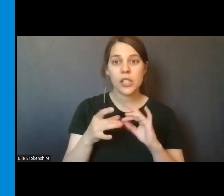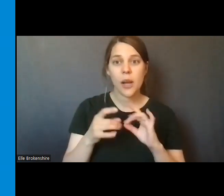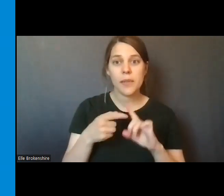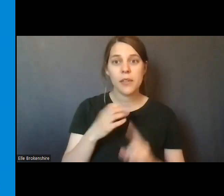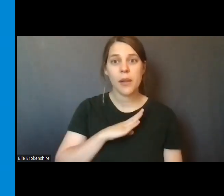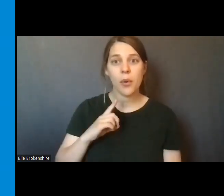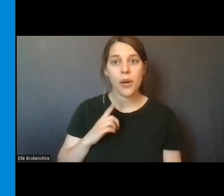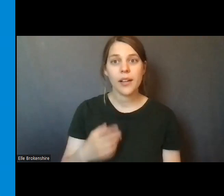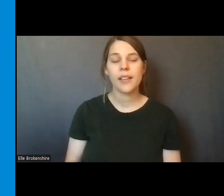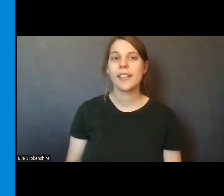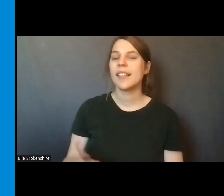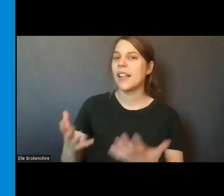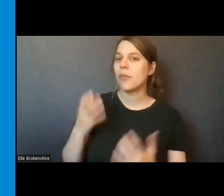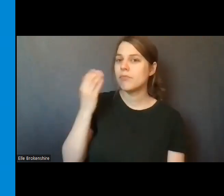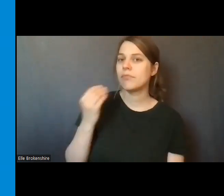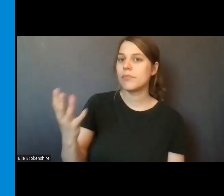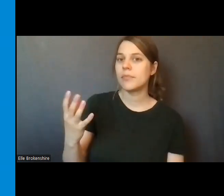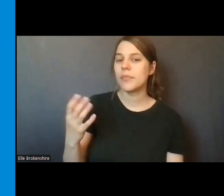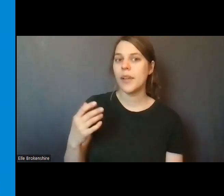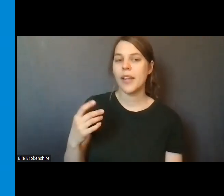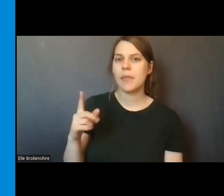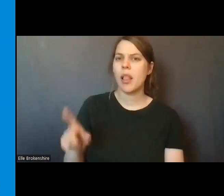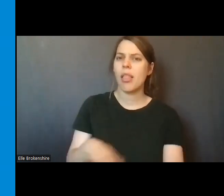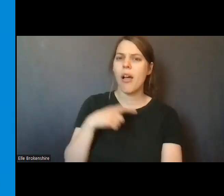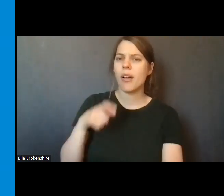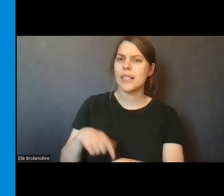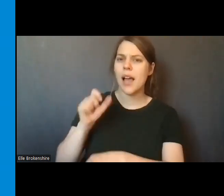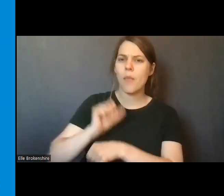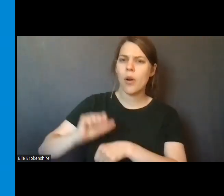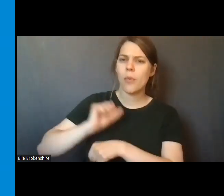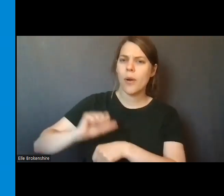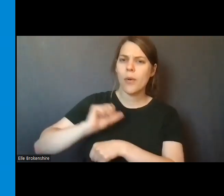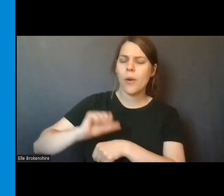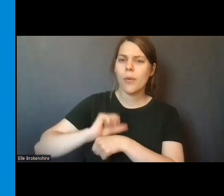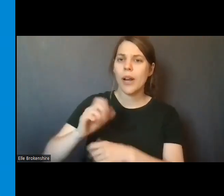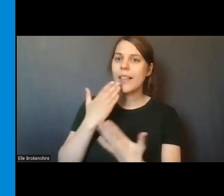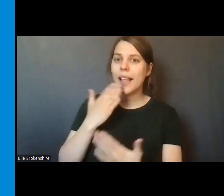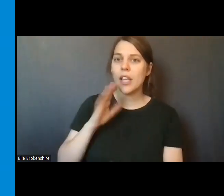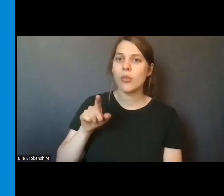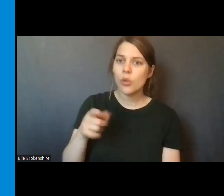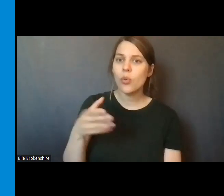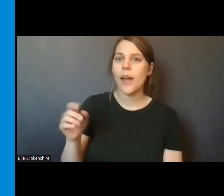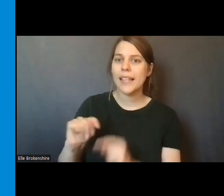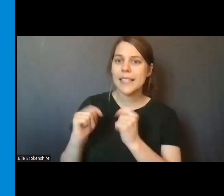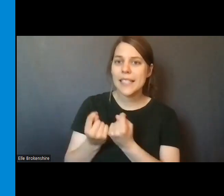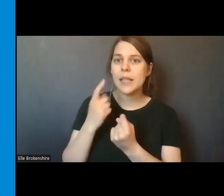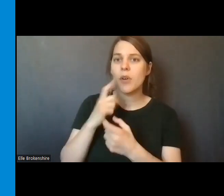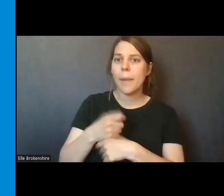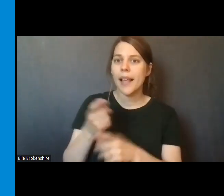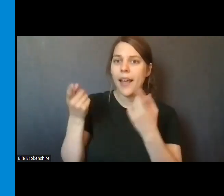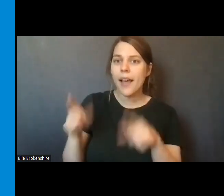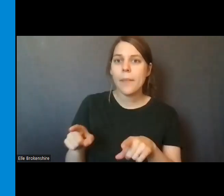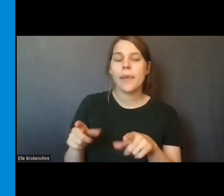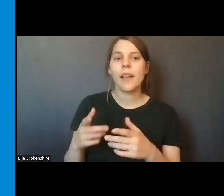I was just going to say, I know this has been a long time coming, and thank you to you and your team for pulling this together. And I think it really